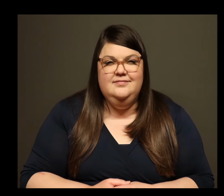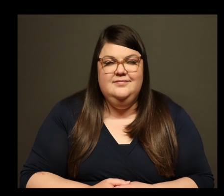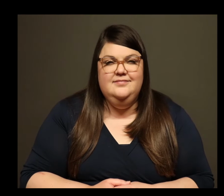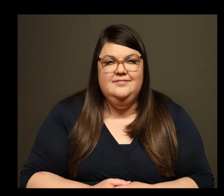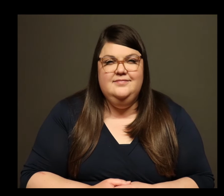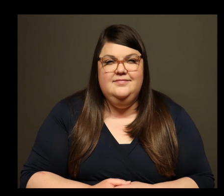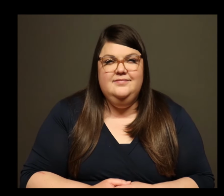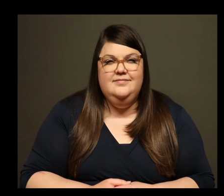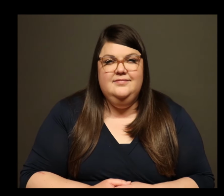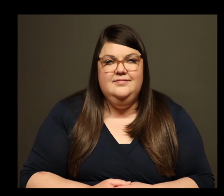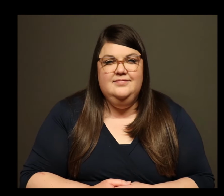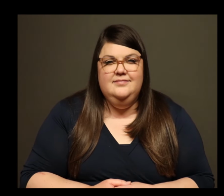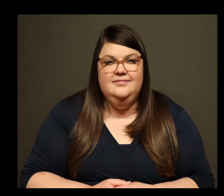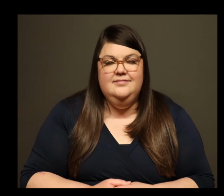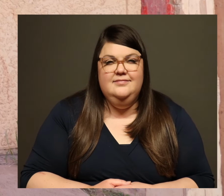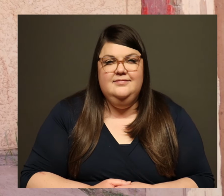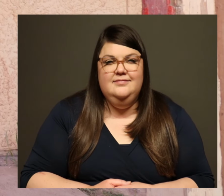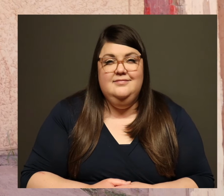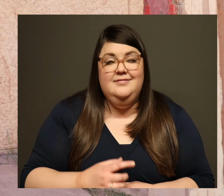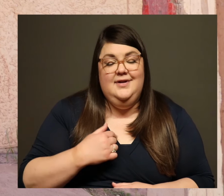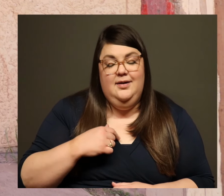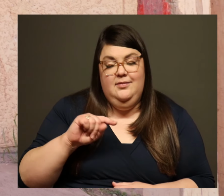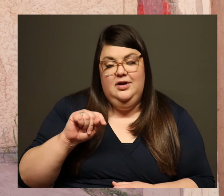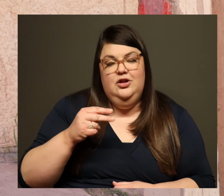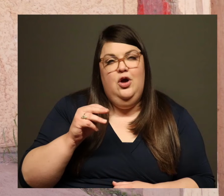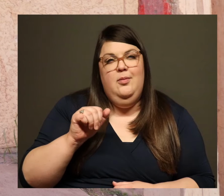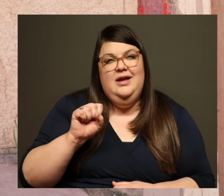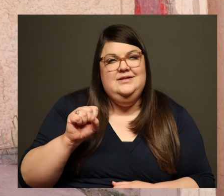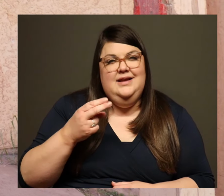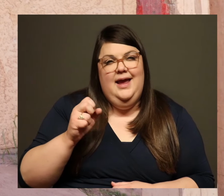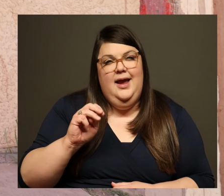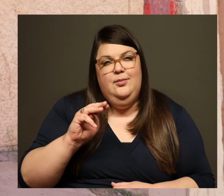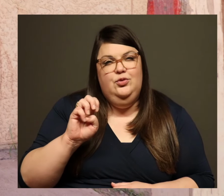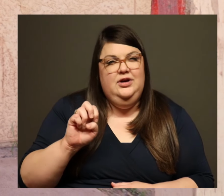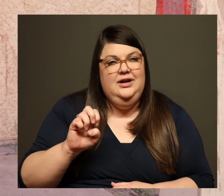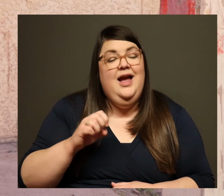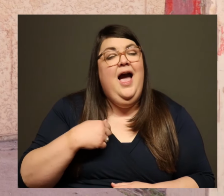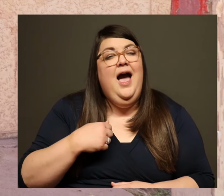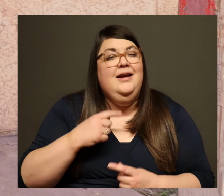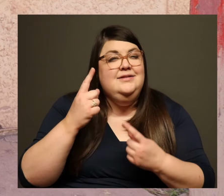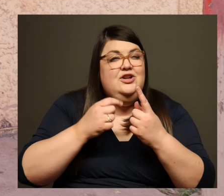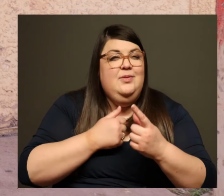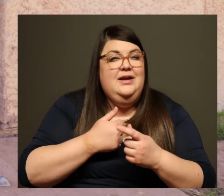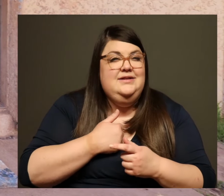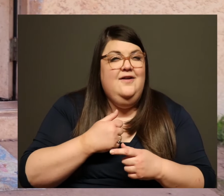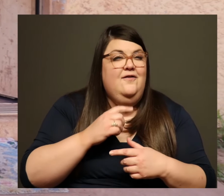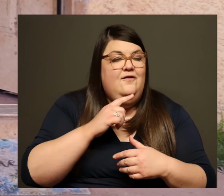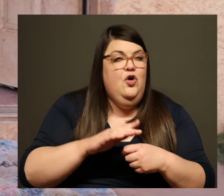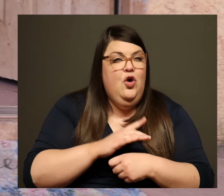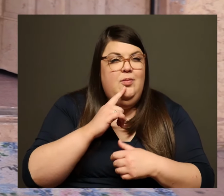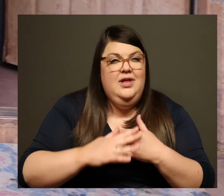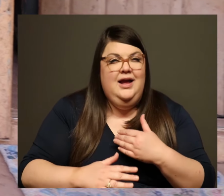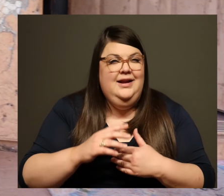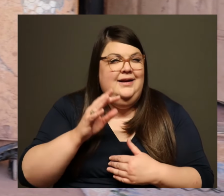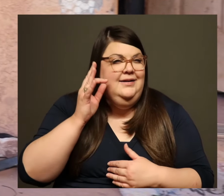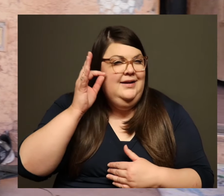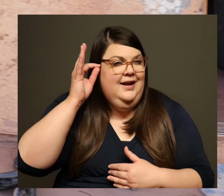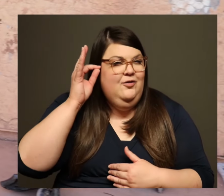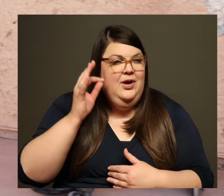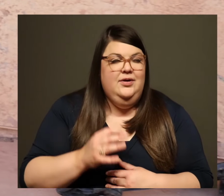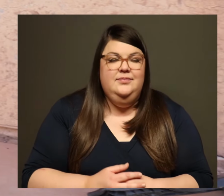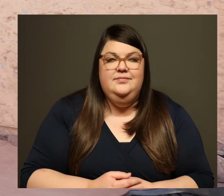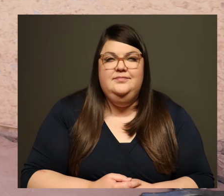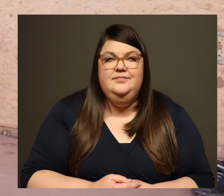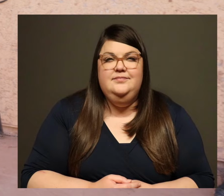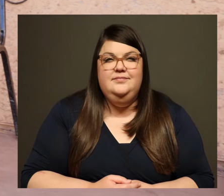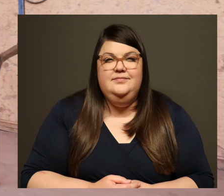Title: There is always a way. I'm Thomas Hamry. I consider myself to be a full-blooded Native American. Thomas walks outside. He has